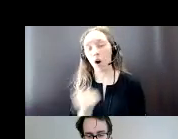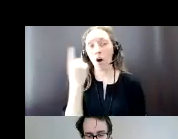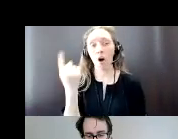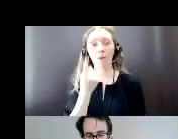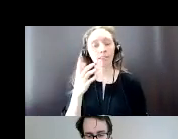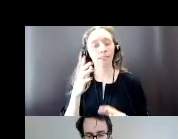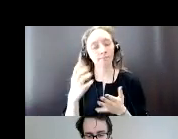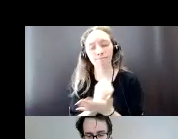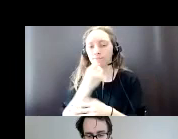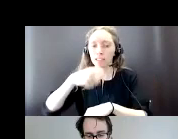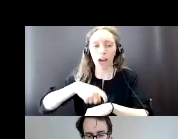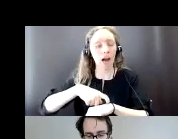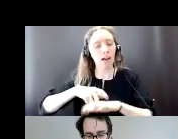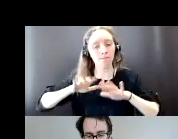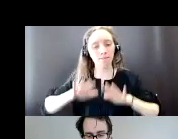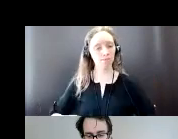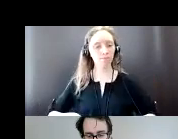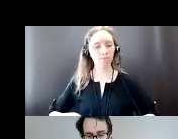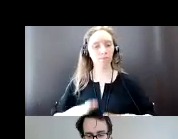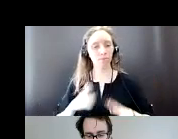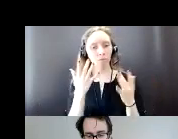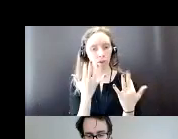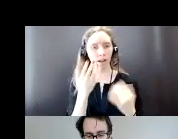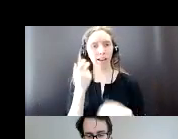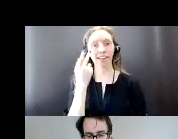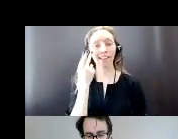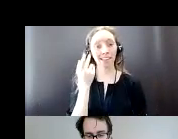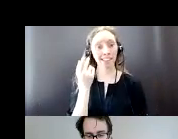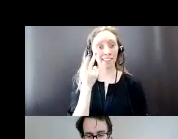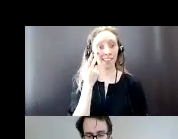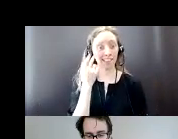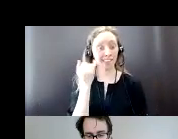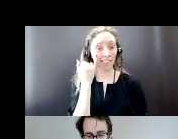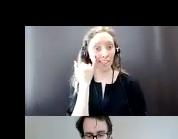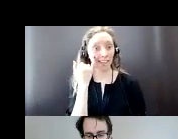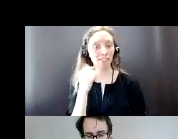transaction, hover over that email address. If they're claiming to be Interac,